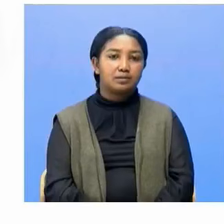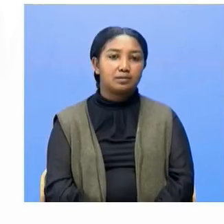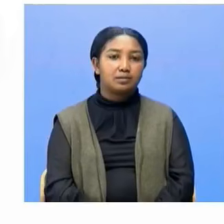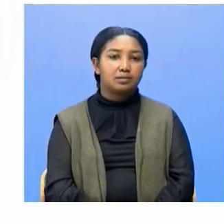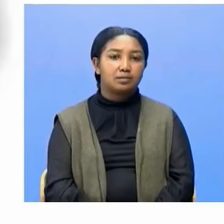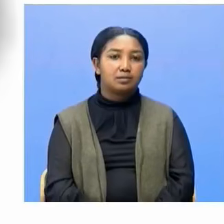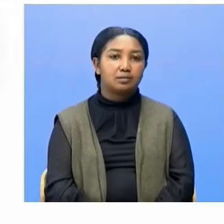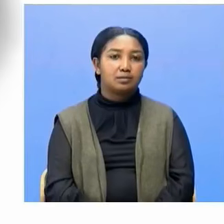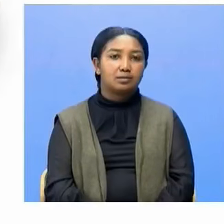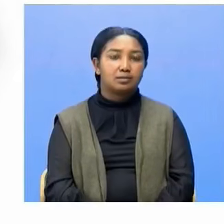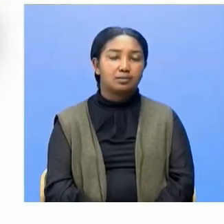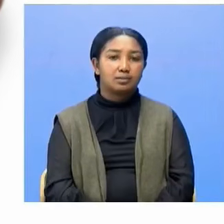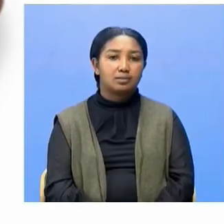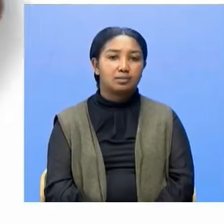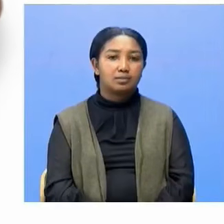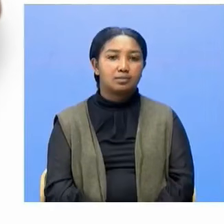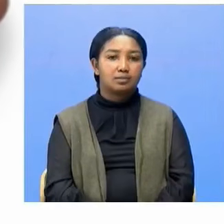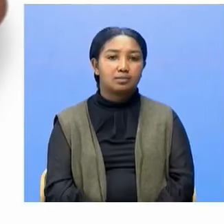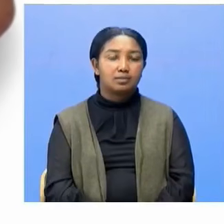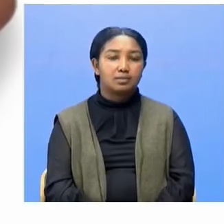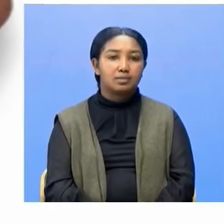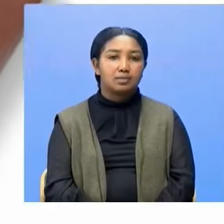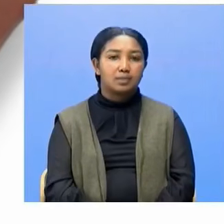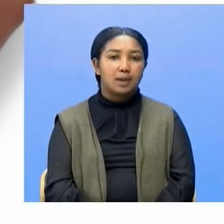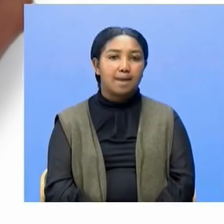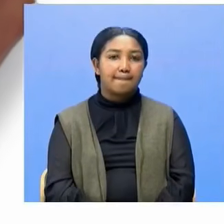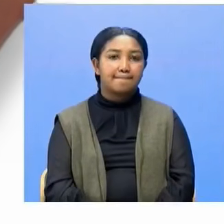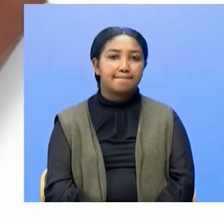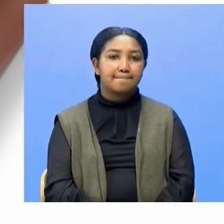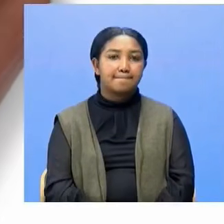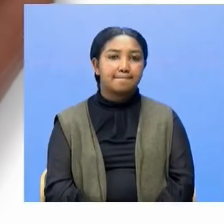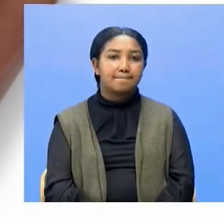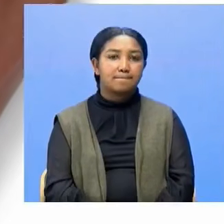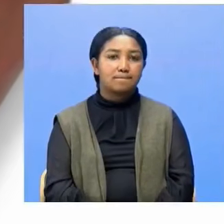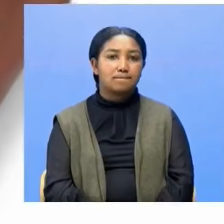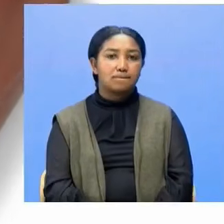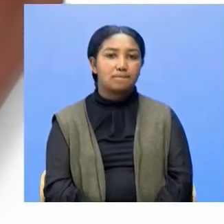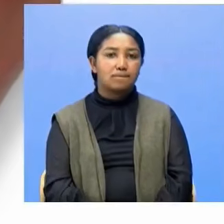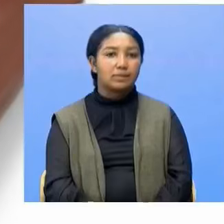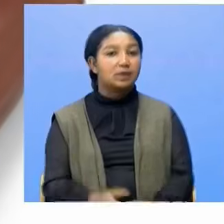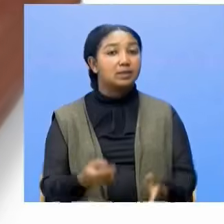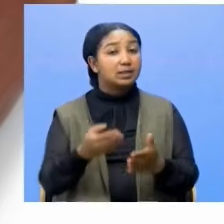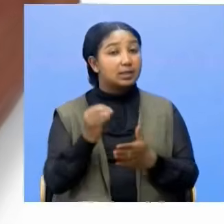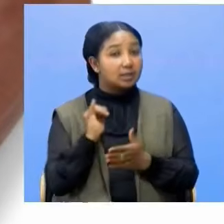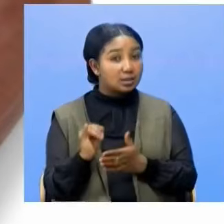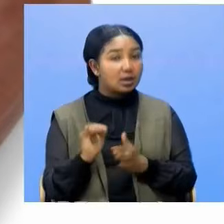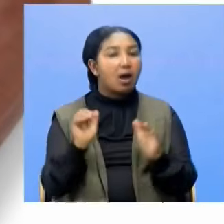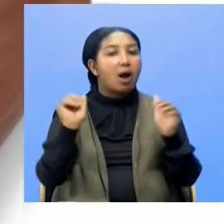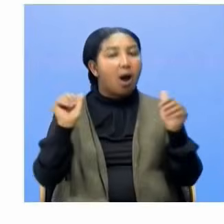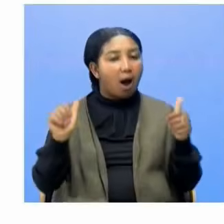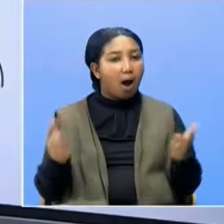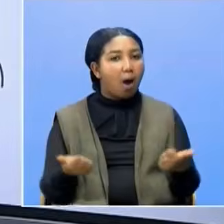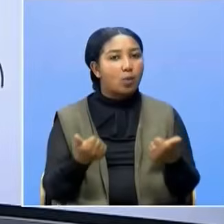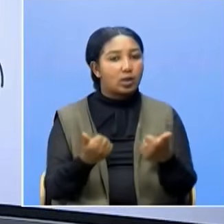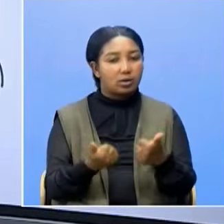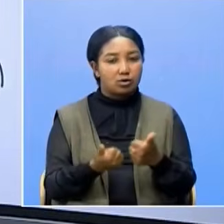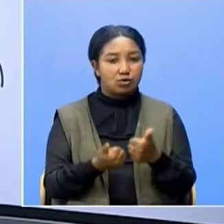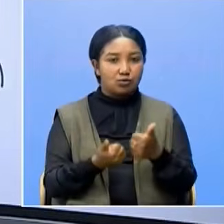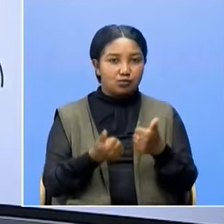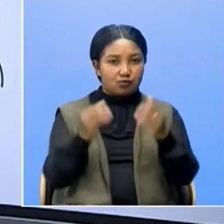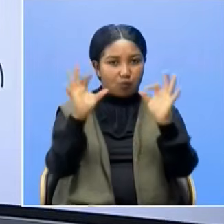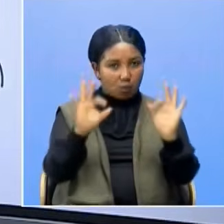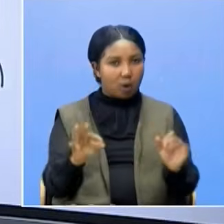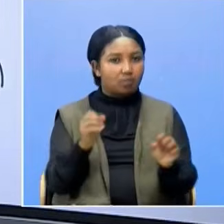Past participle, or what we call verb 3. This is how we construct